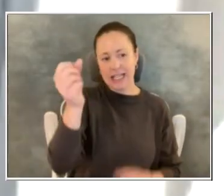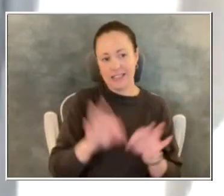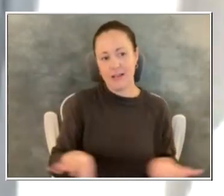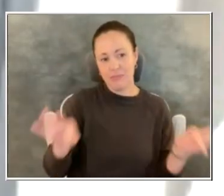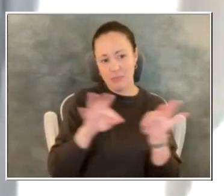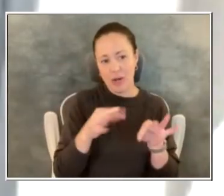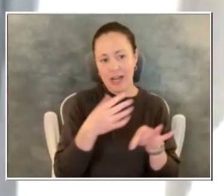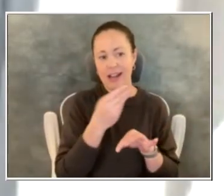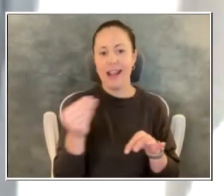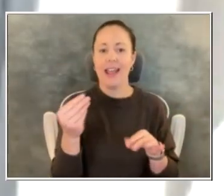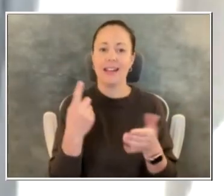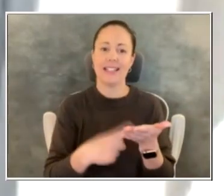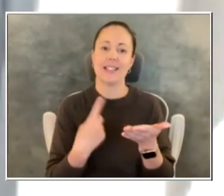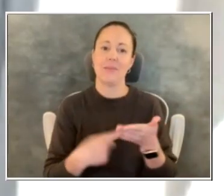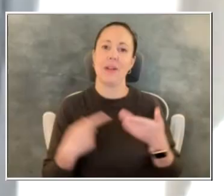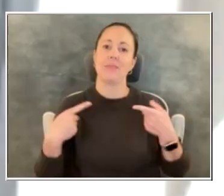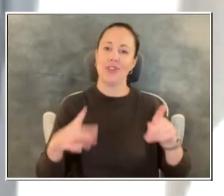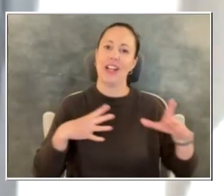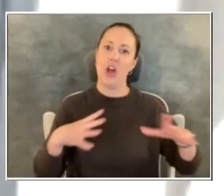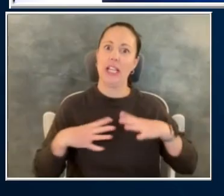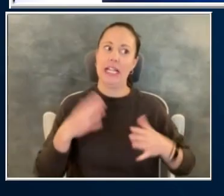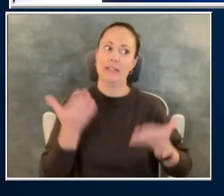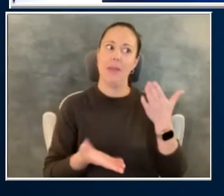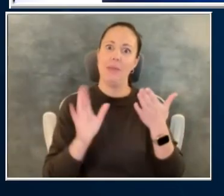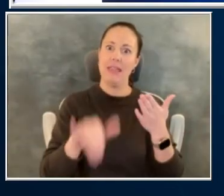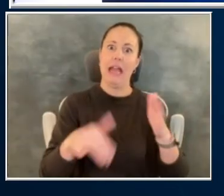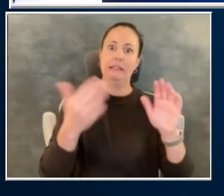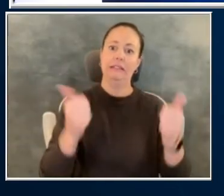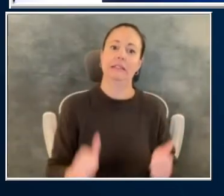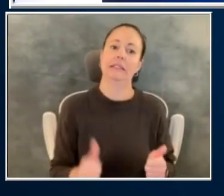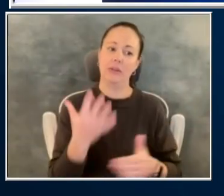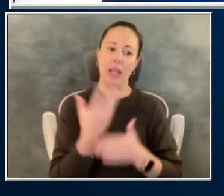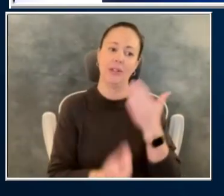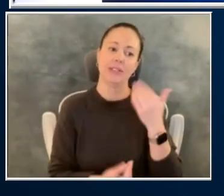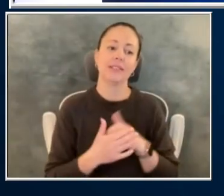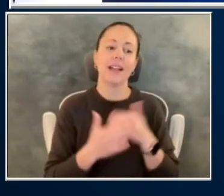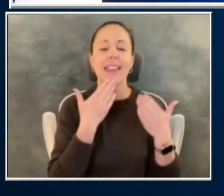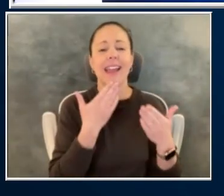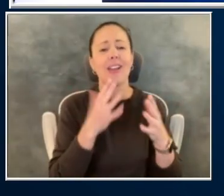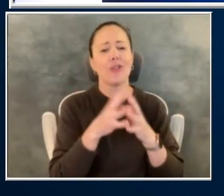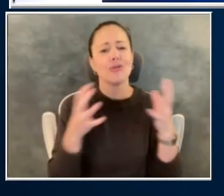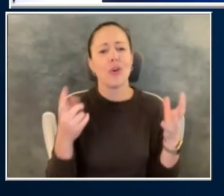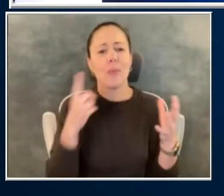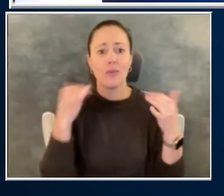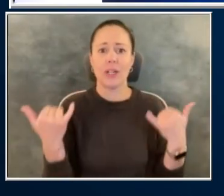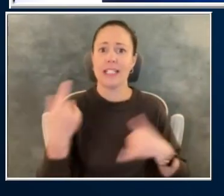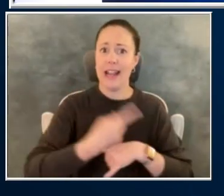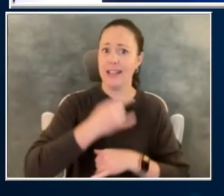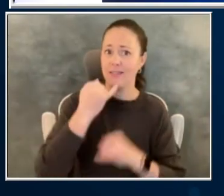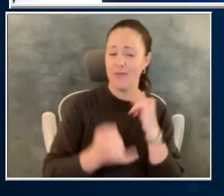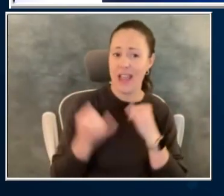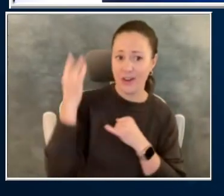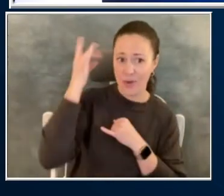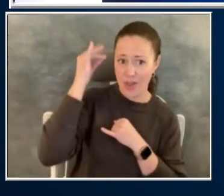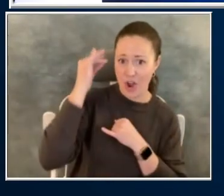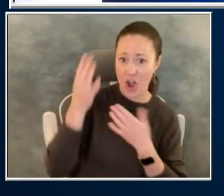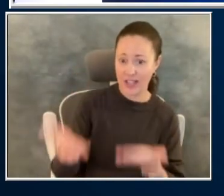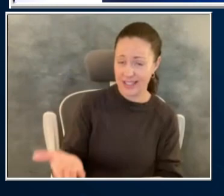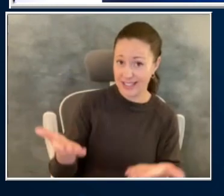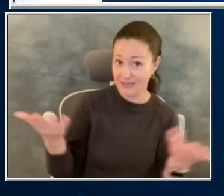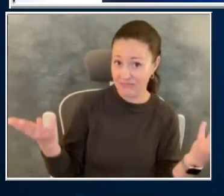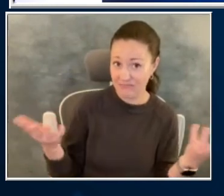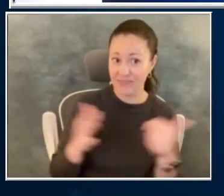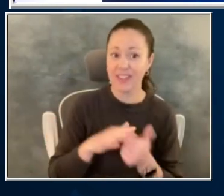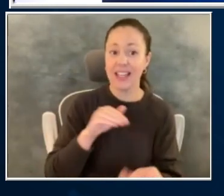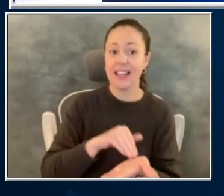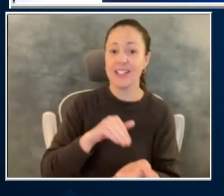during the holidays we kind of lose that. Thank you so much for today's takeaways. Dr. Hughes-Thompson, I'll stay with you and start with you. What